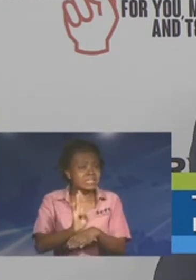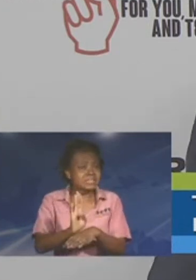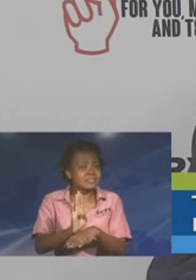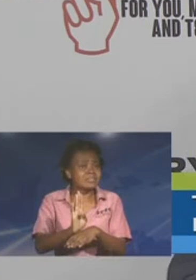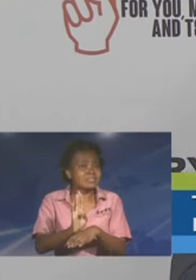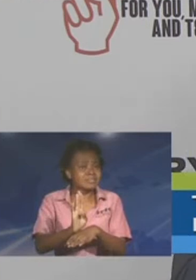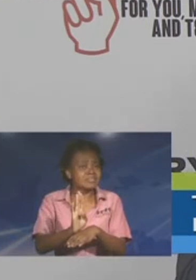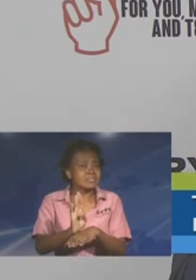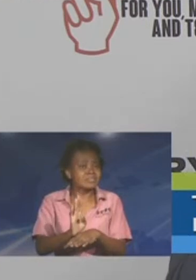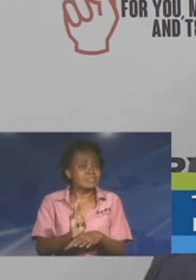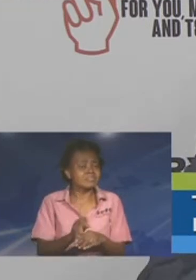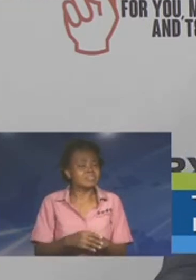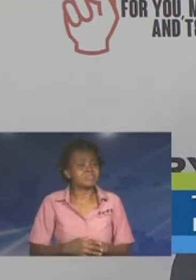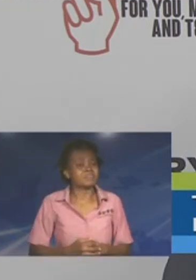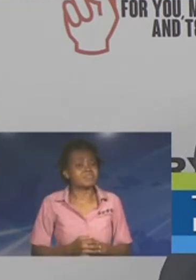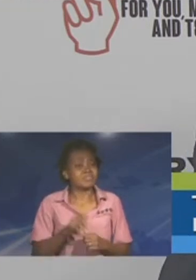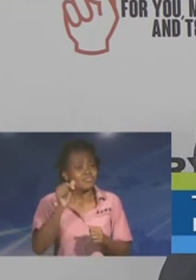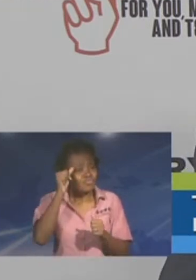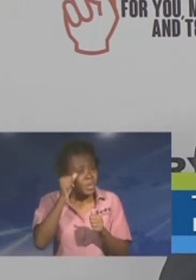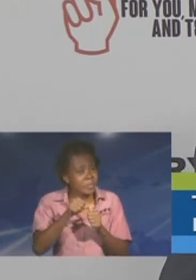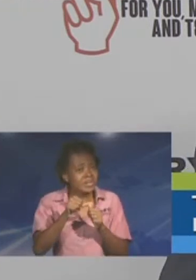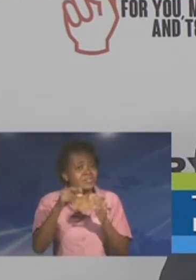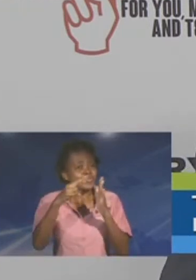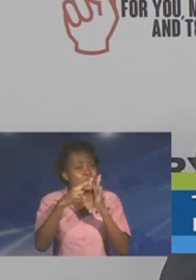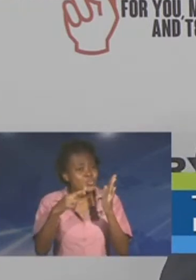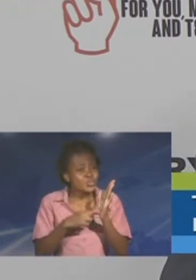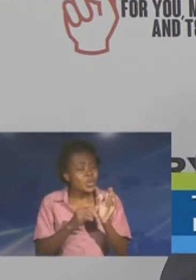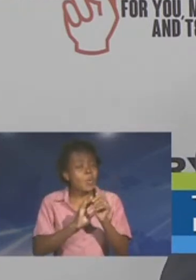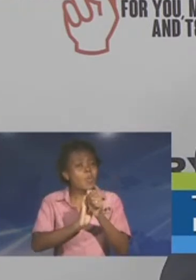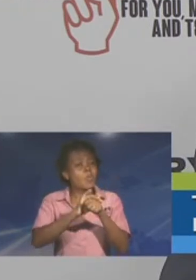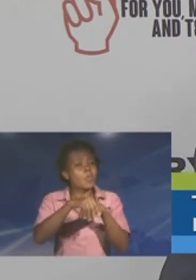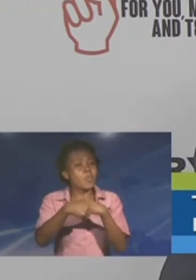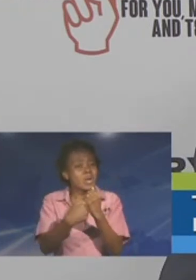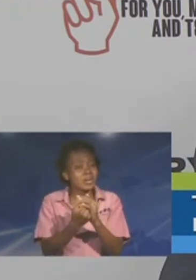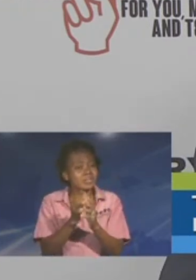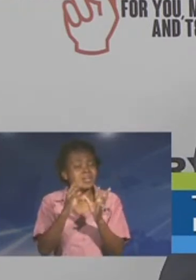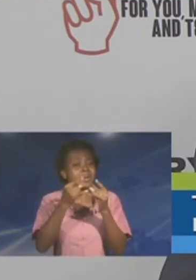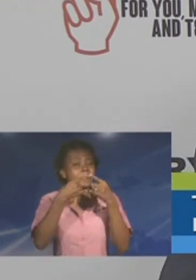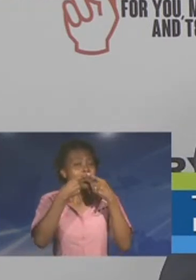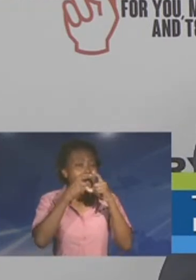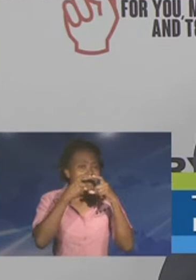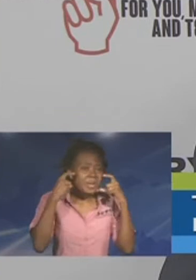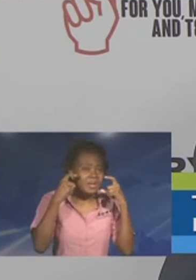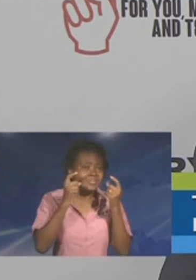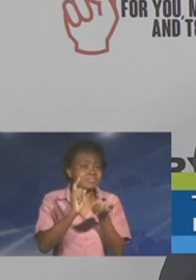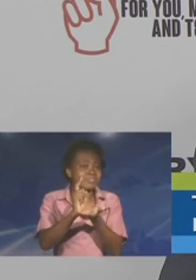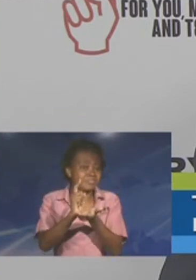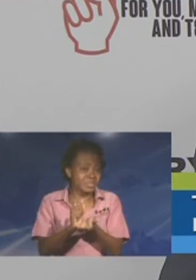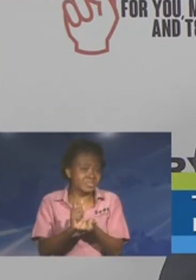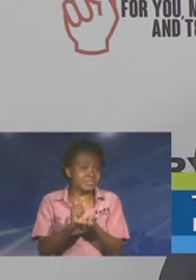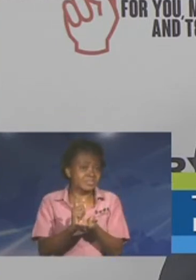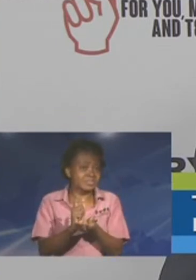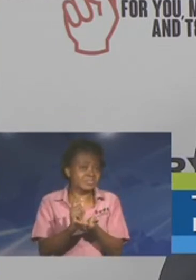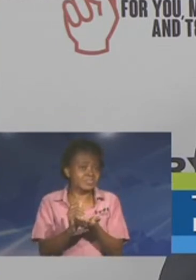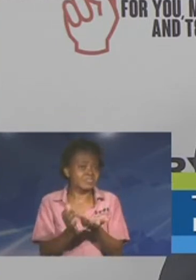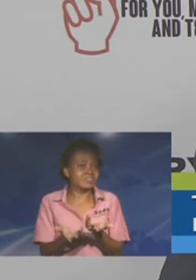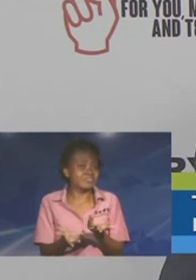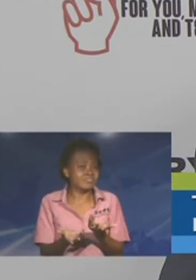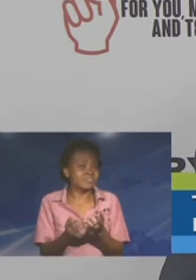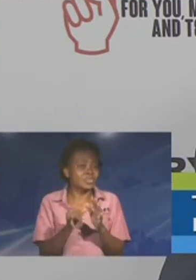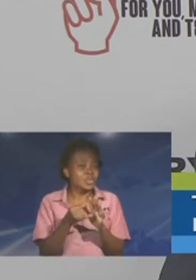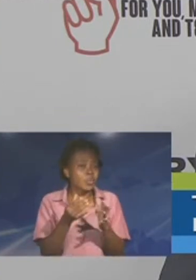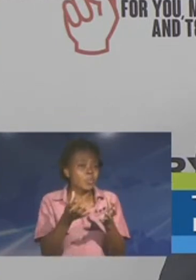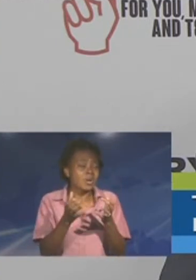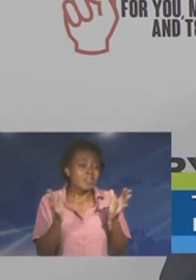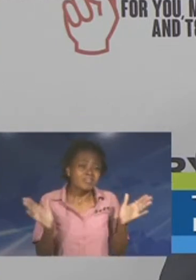your mask, washing your hands, or sanitizing your hands. I think we would still like business places